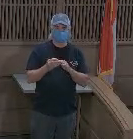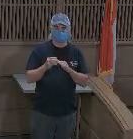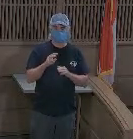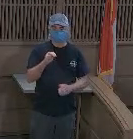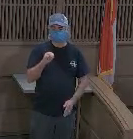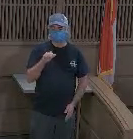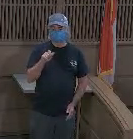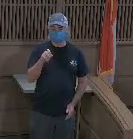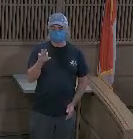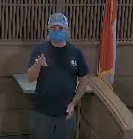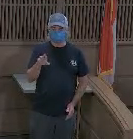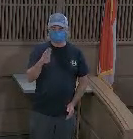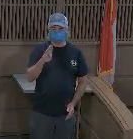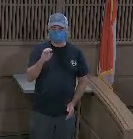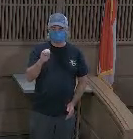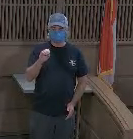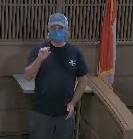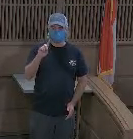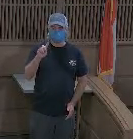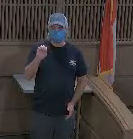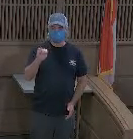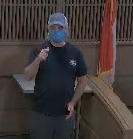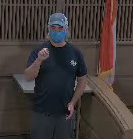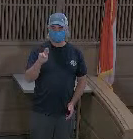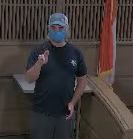Mayor Bo Durrell. Mr. Mayor.